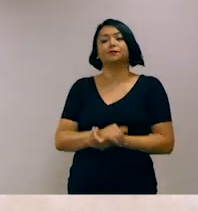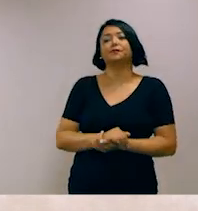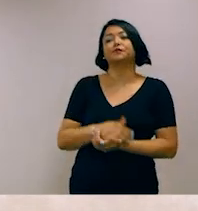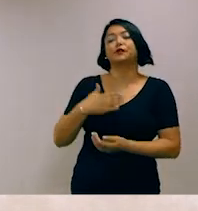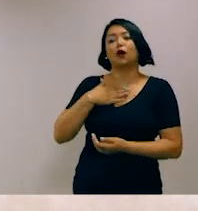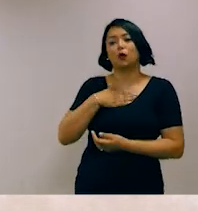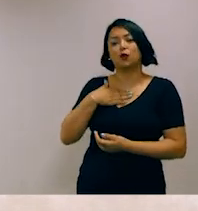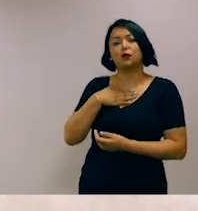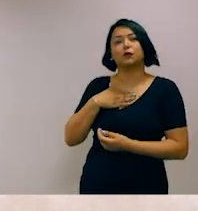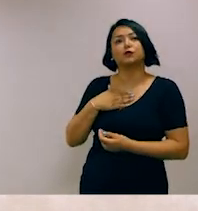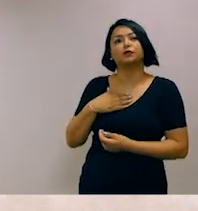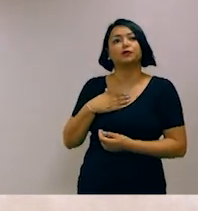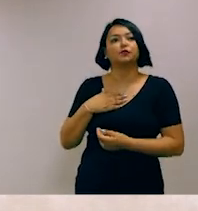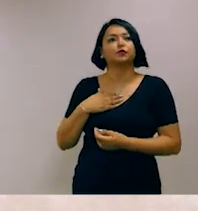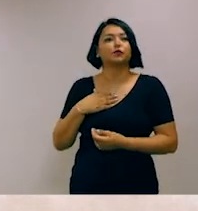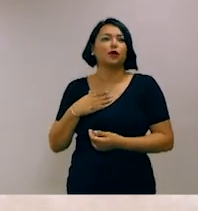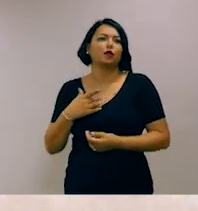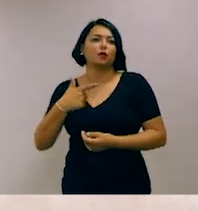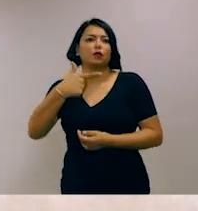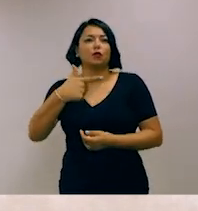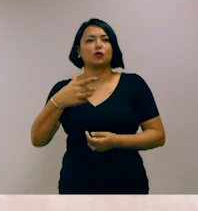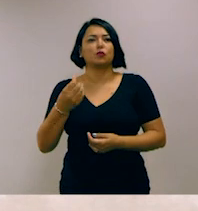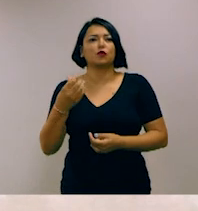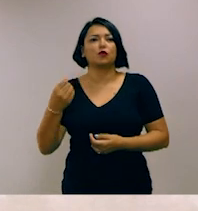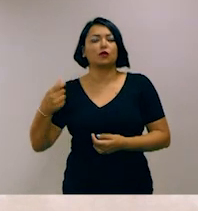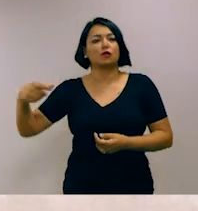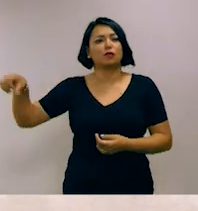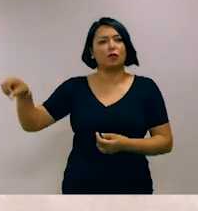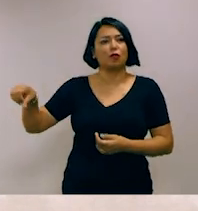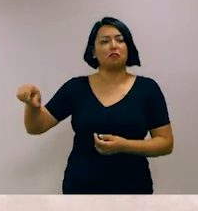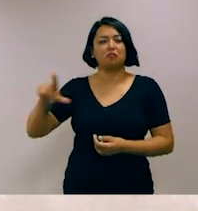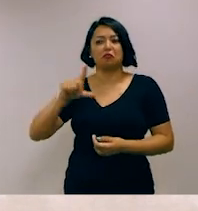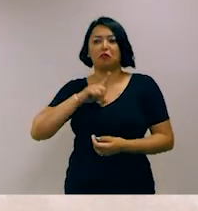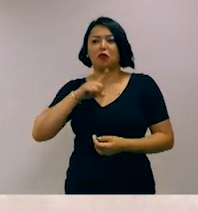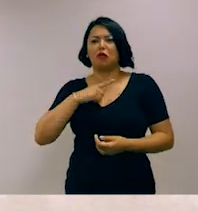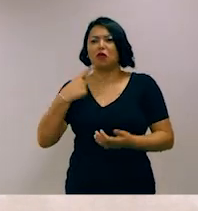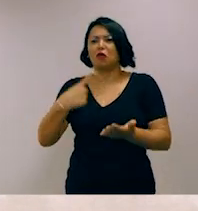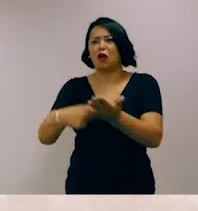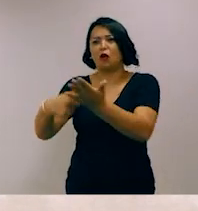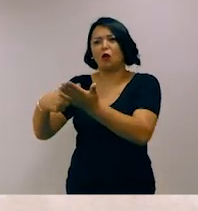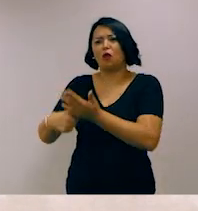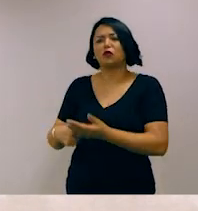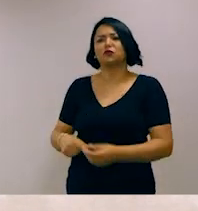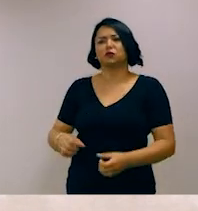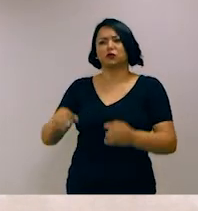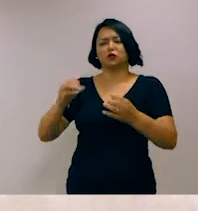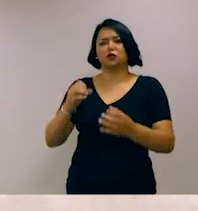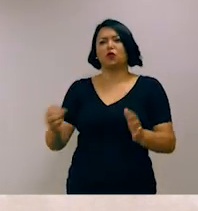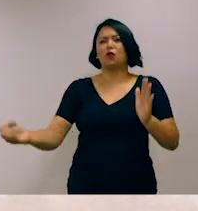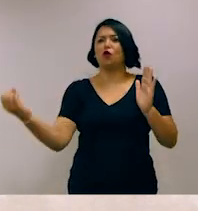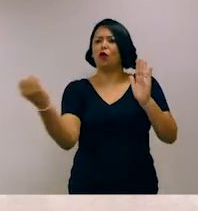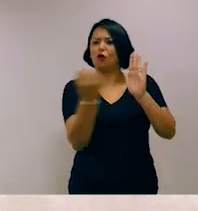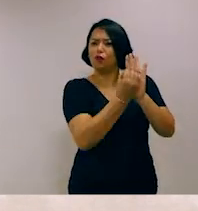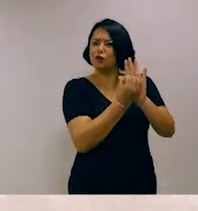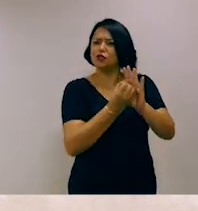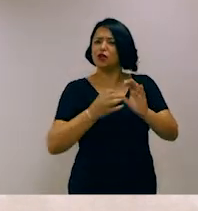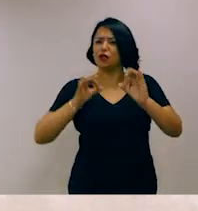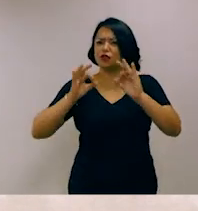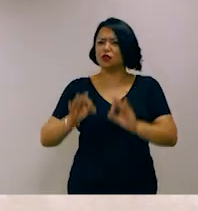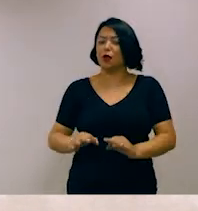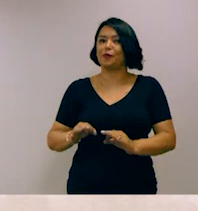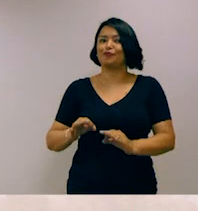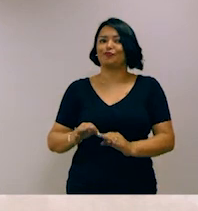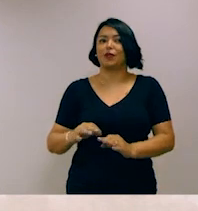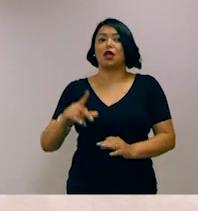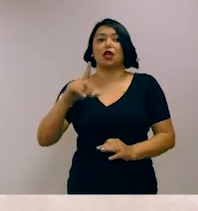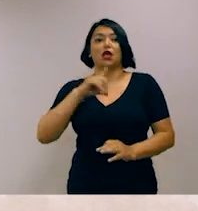compiled data from last month. So among about 2,600 rulings, 47